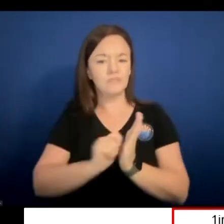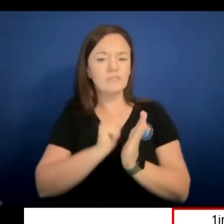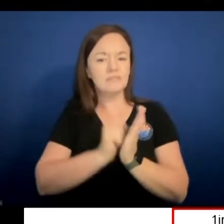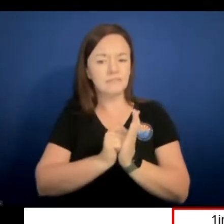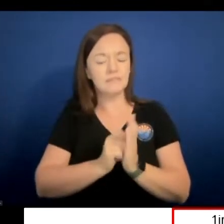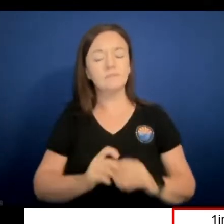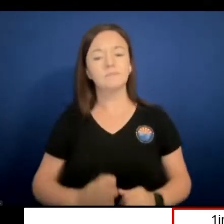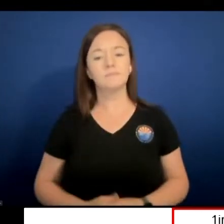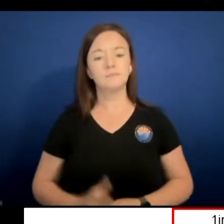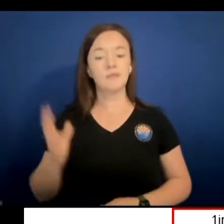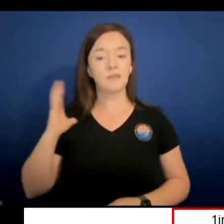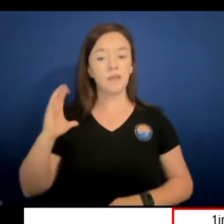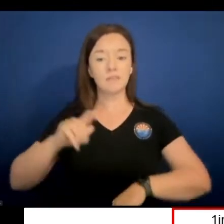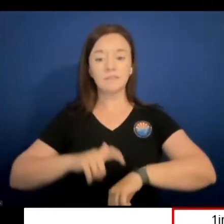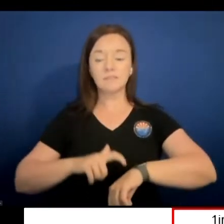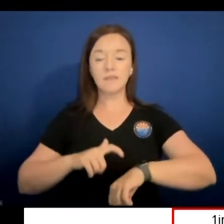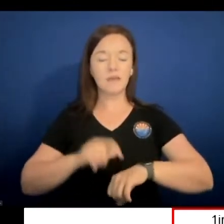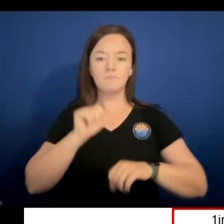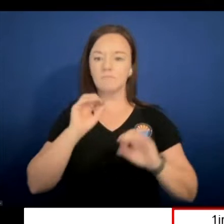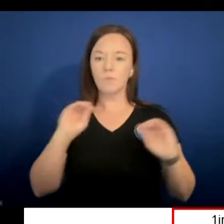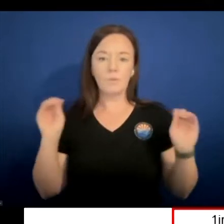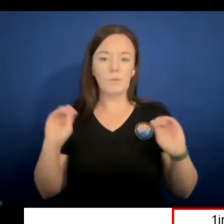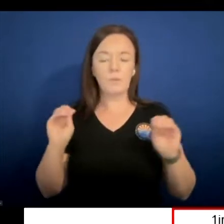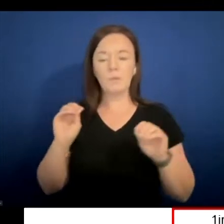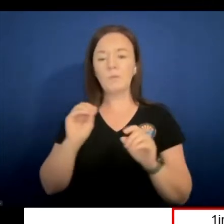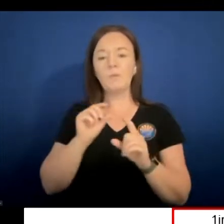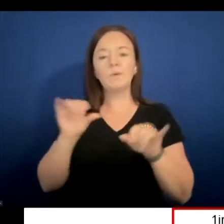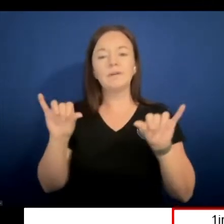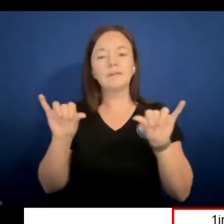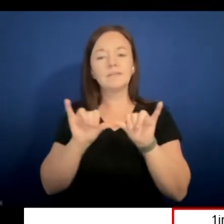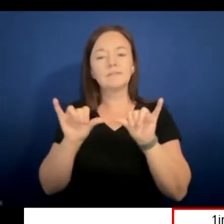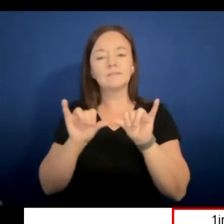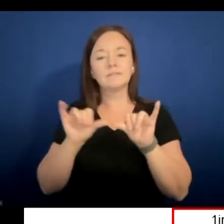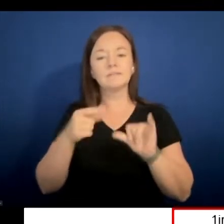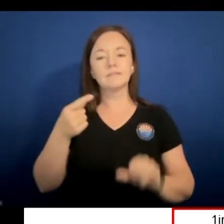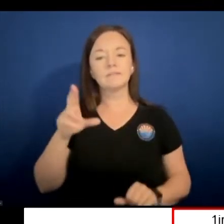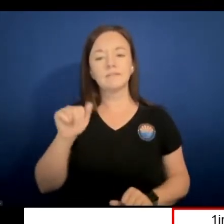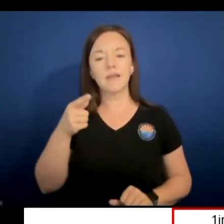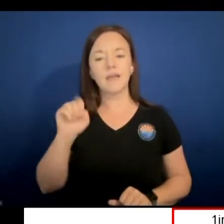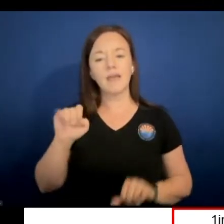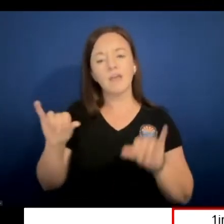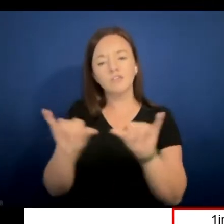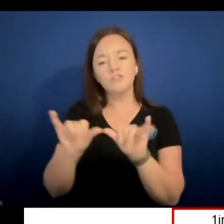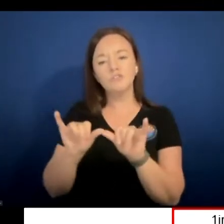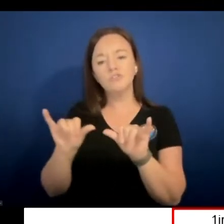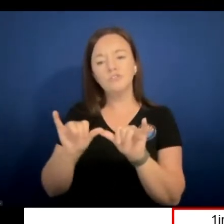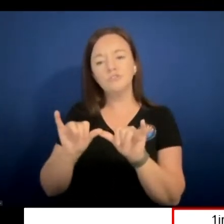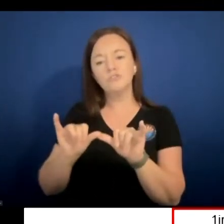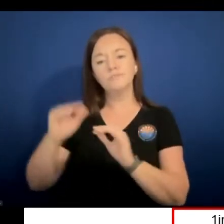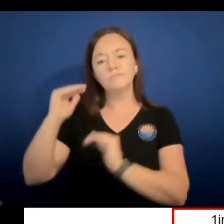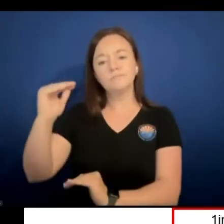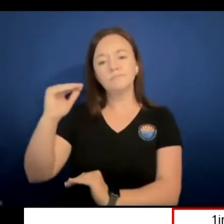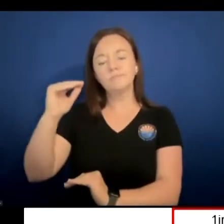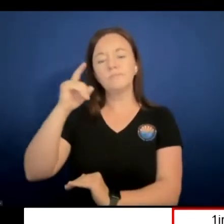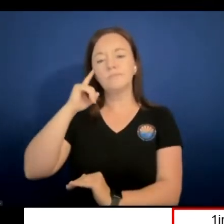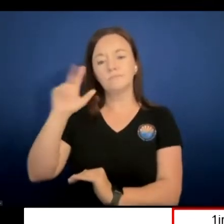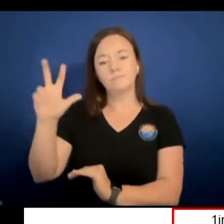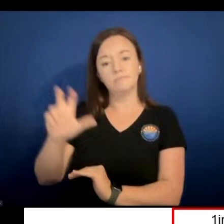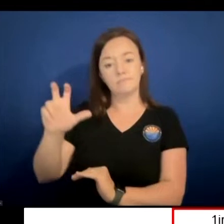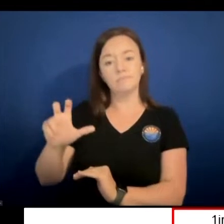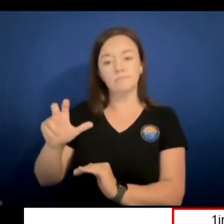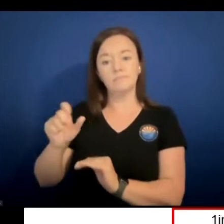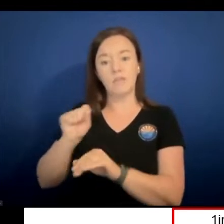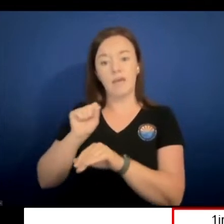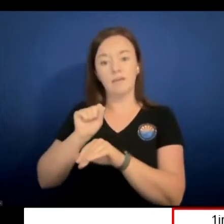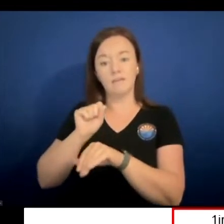have US gauges up for the Las Conchas after the Las Conchas fire. So we had to depend on